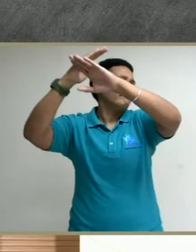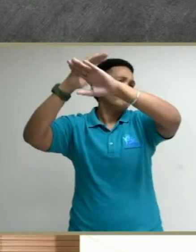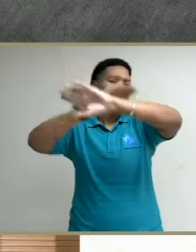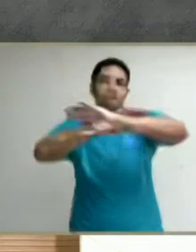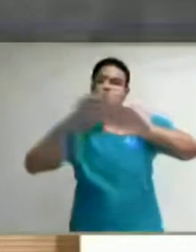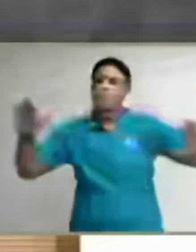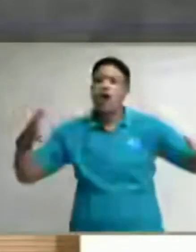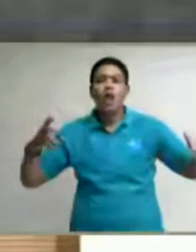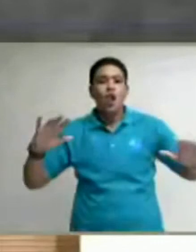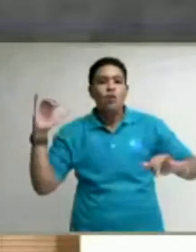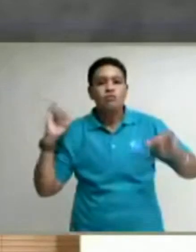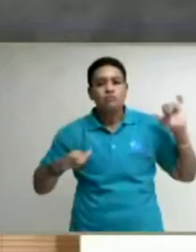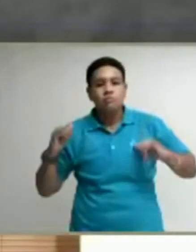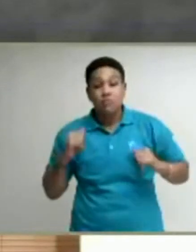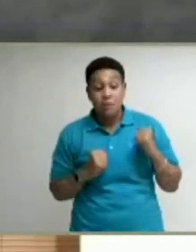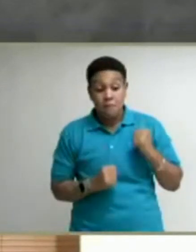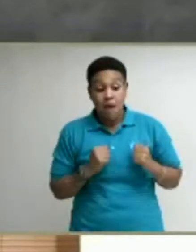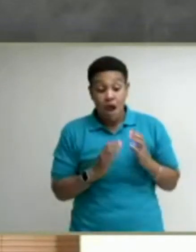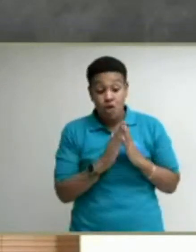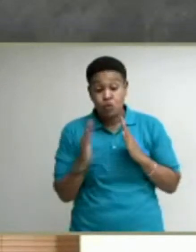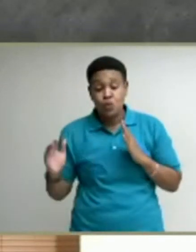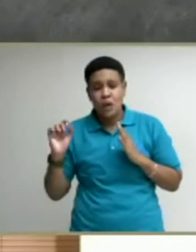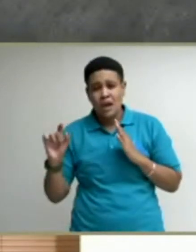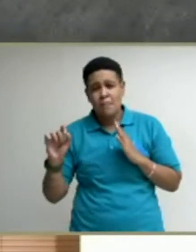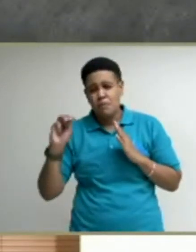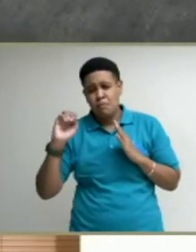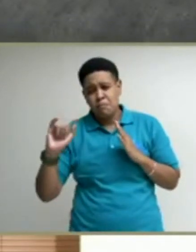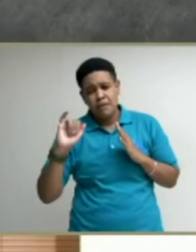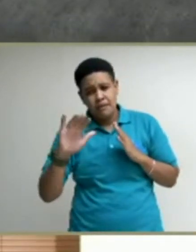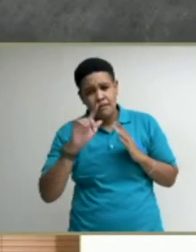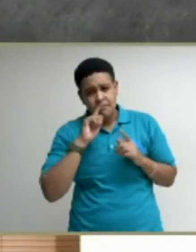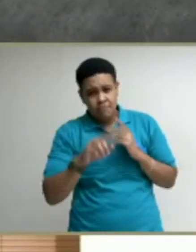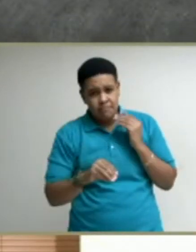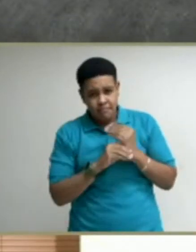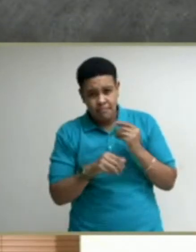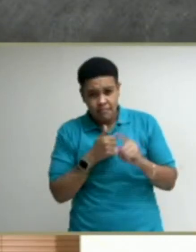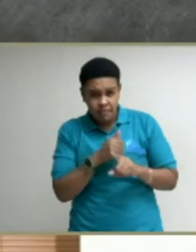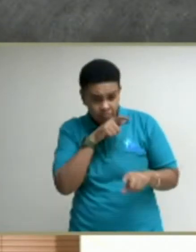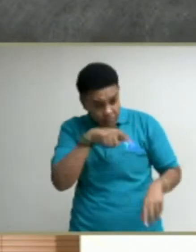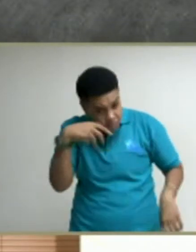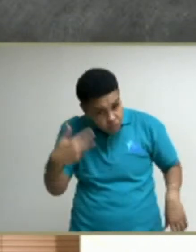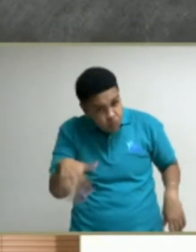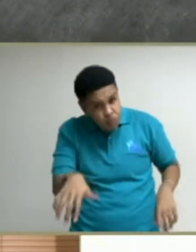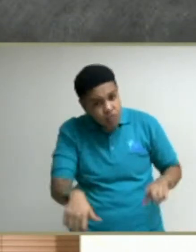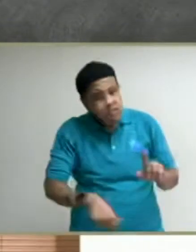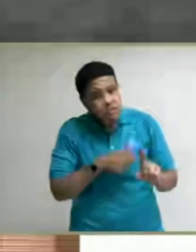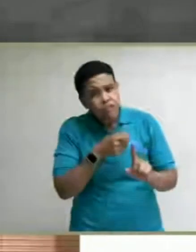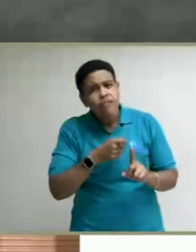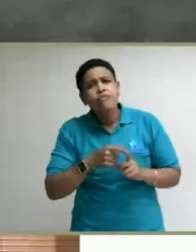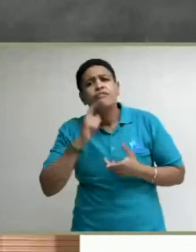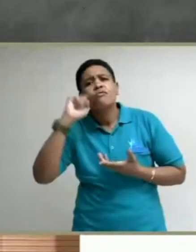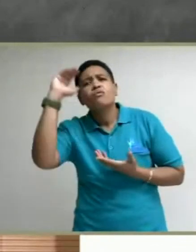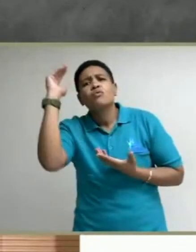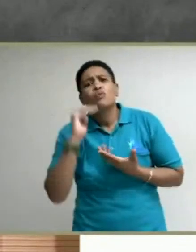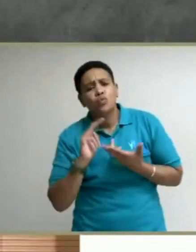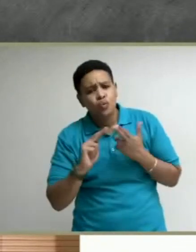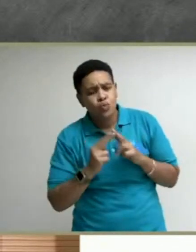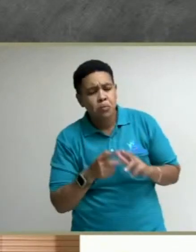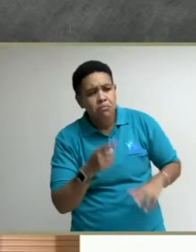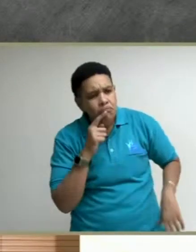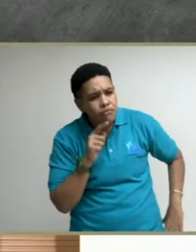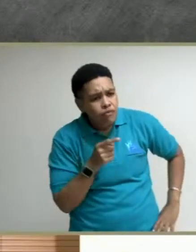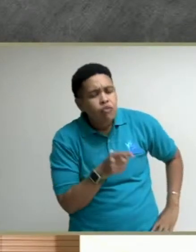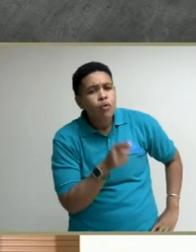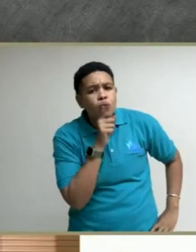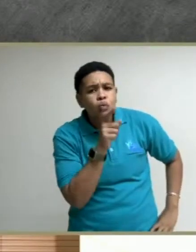after March going into April and May, that also was quite effective in bringing down the numbers initially. That's